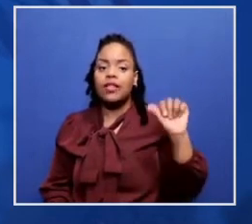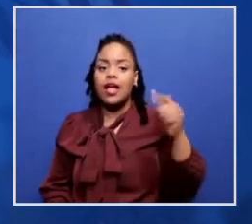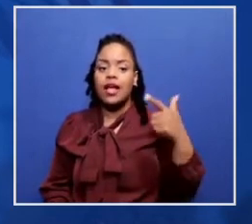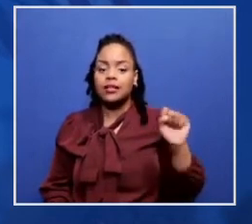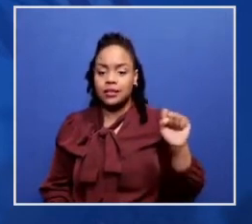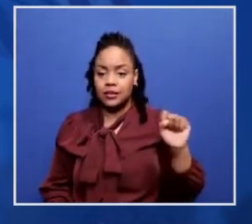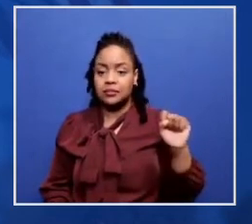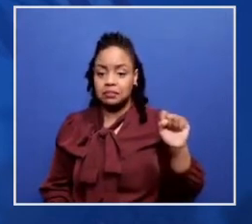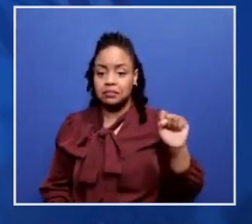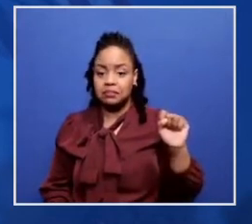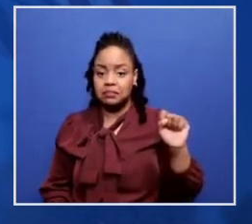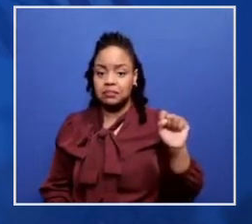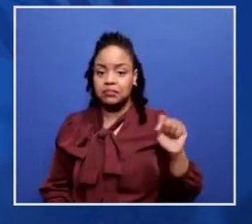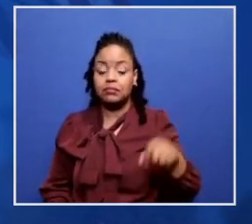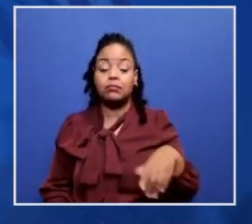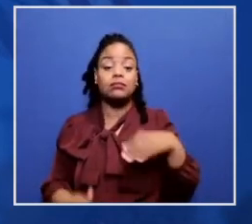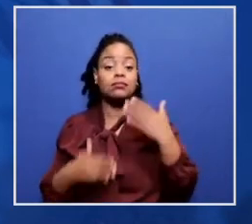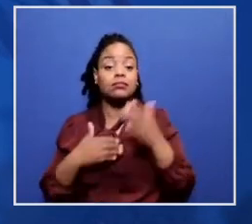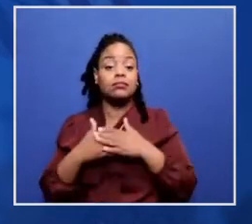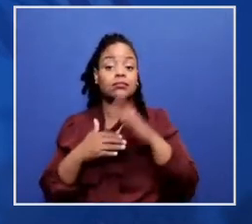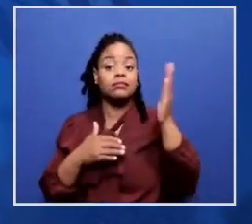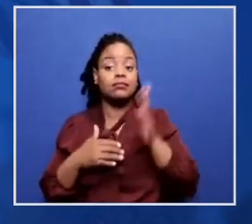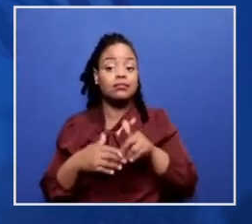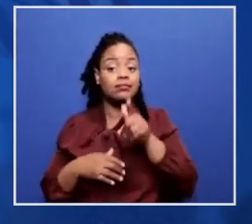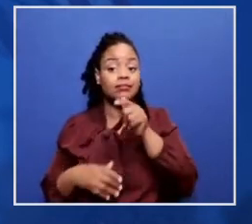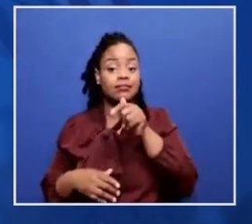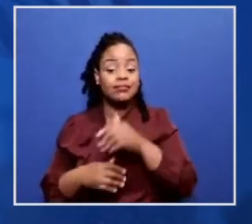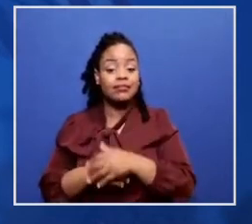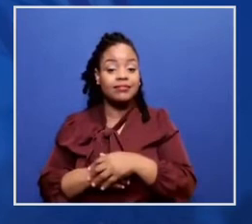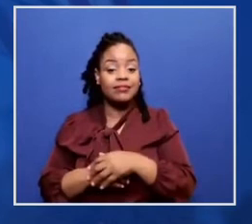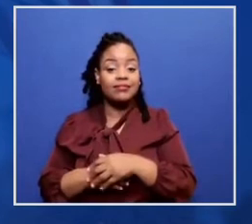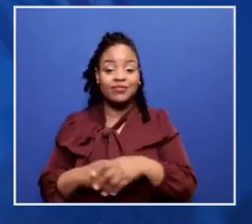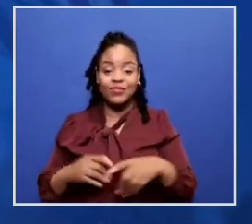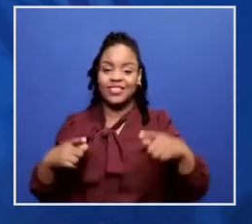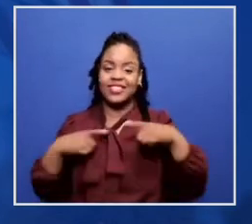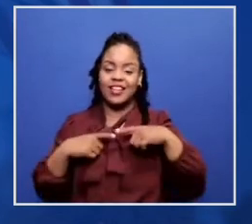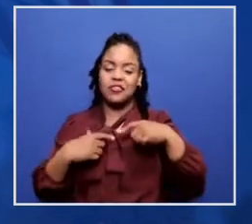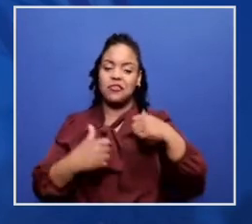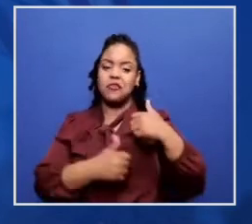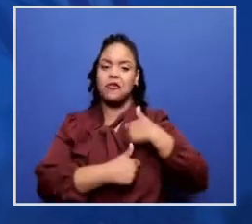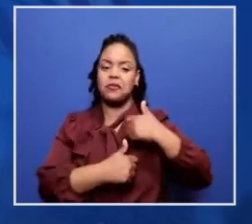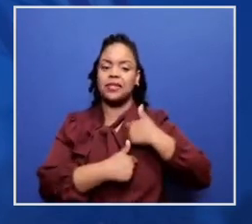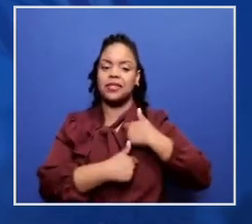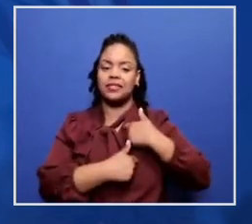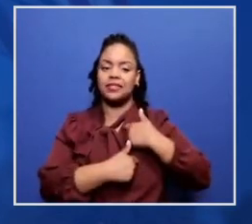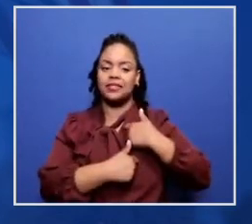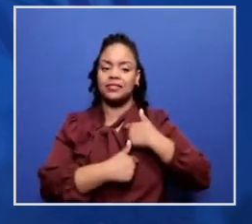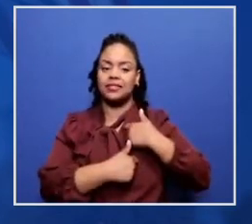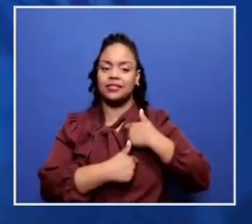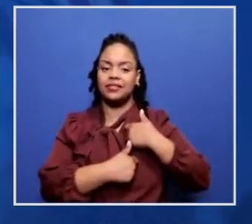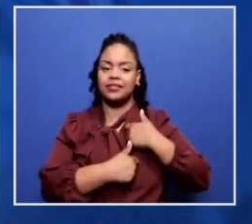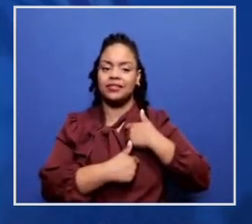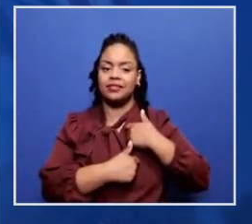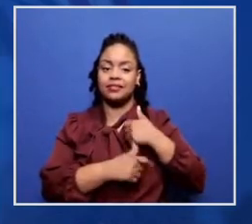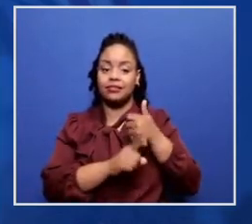Colonel. Here to share how she inspires her own daughters to give back is Senator Tammy Duckworth.